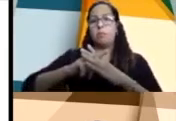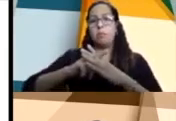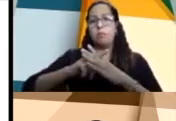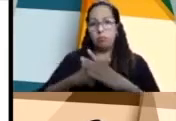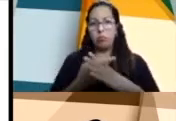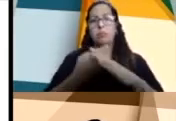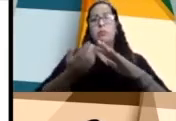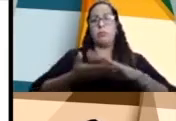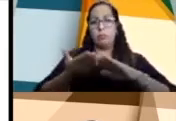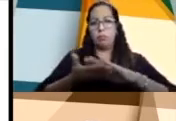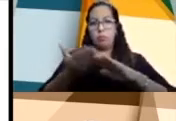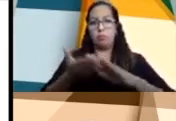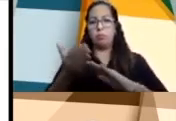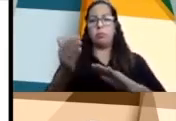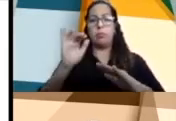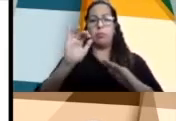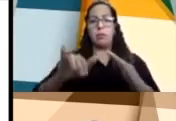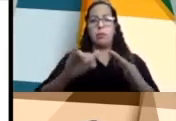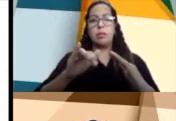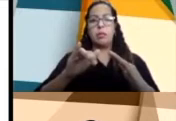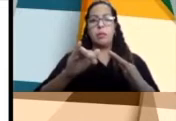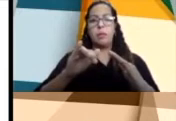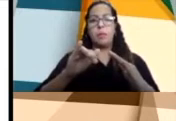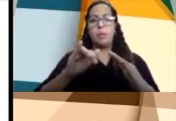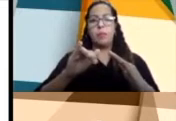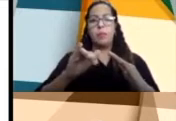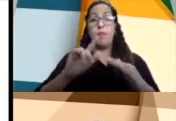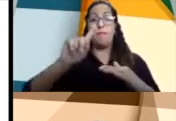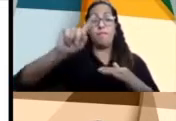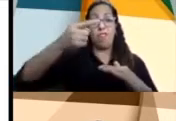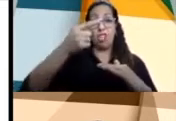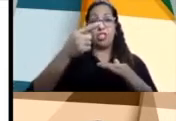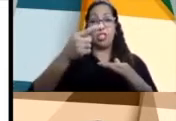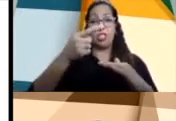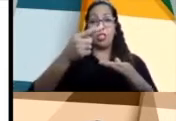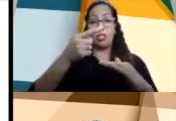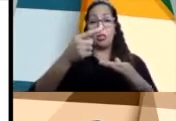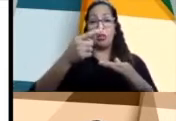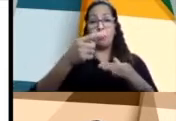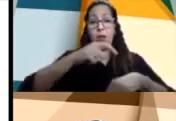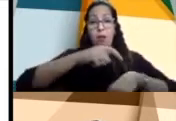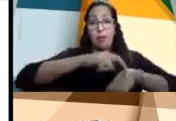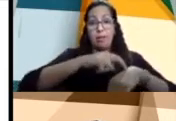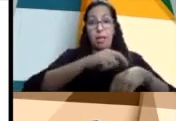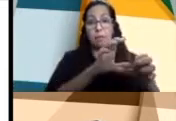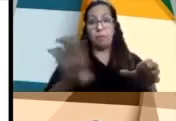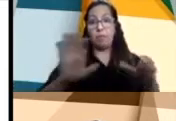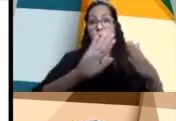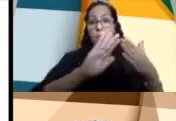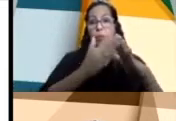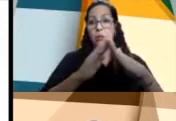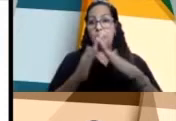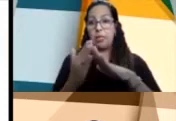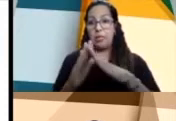the infrastructure portfolio. The first round, already the municipios received